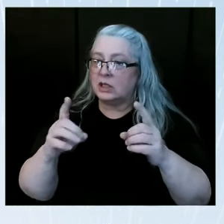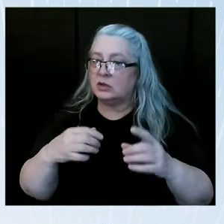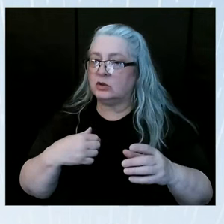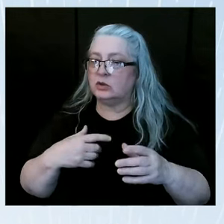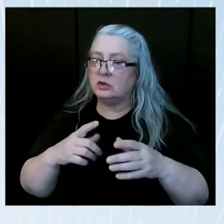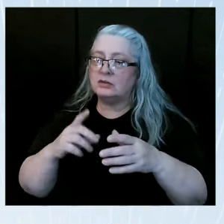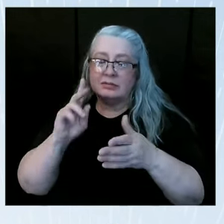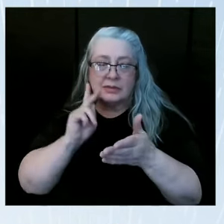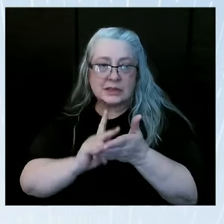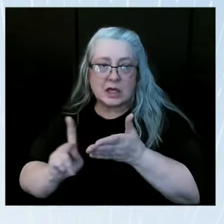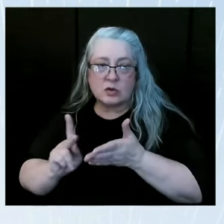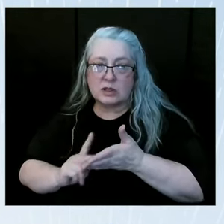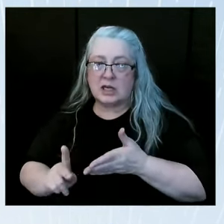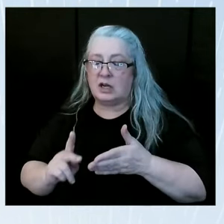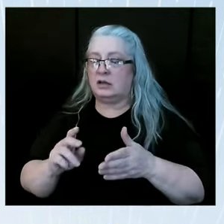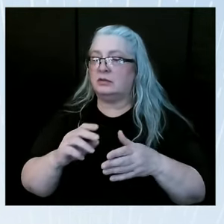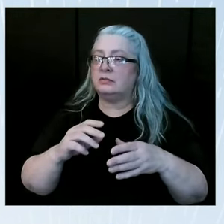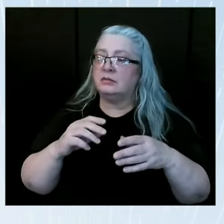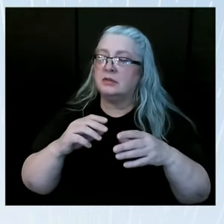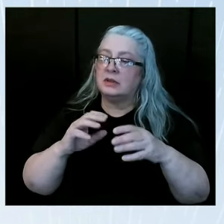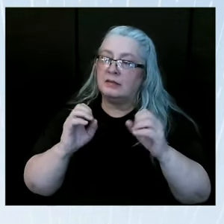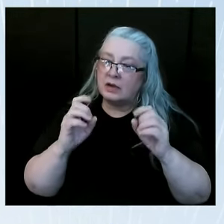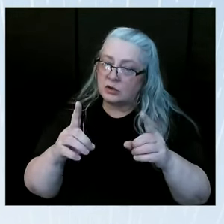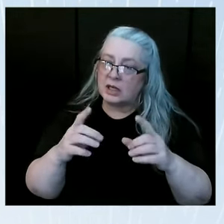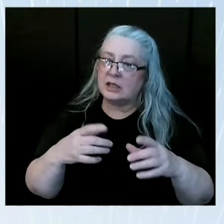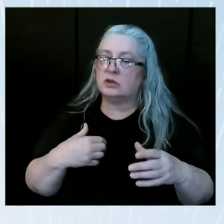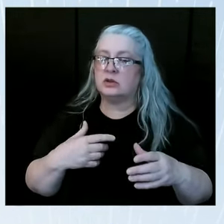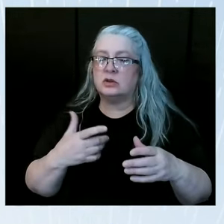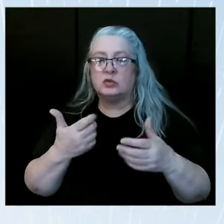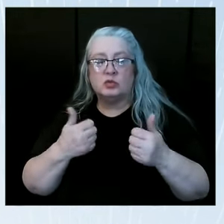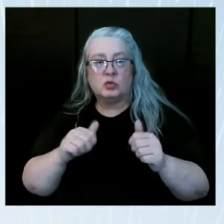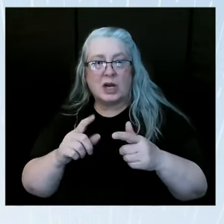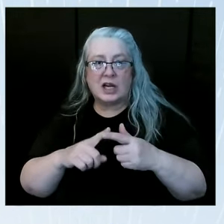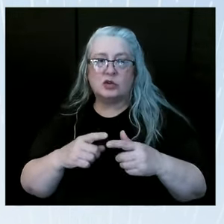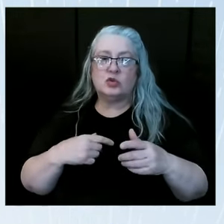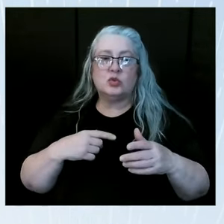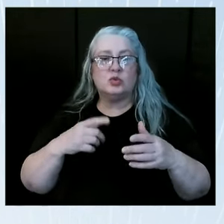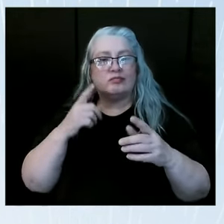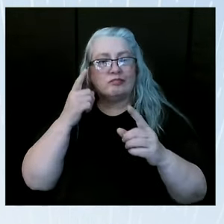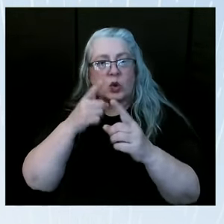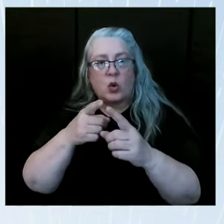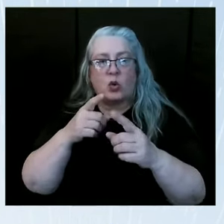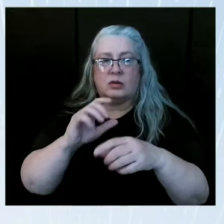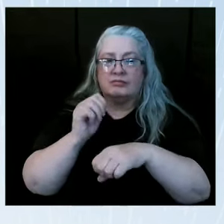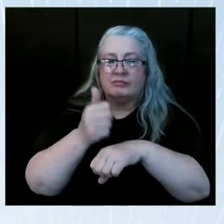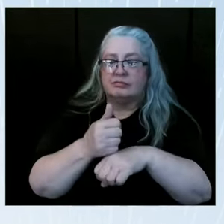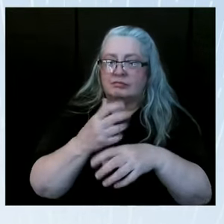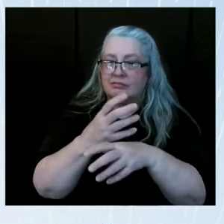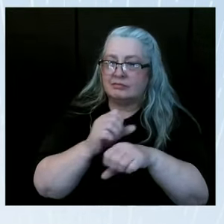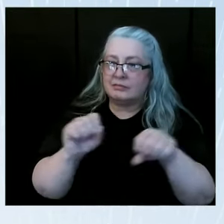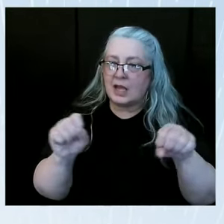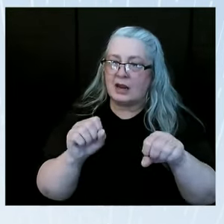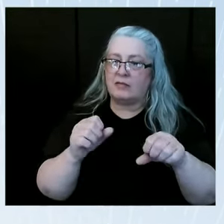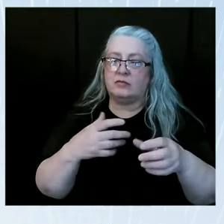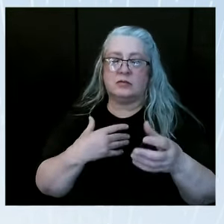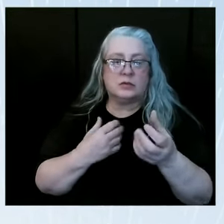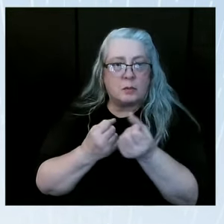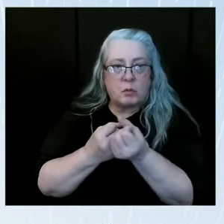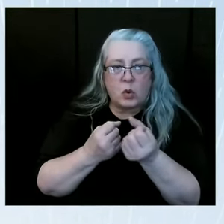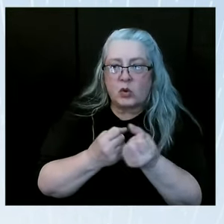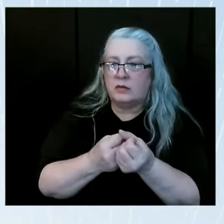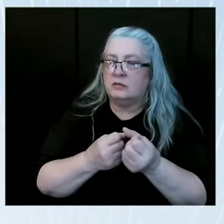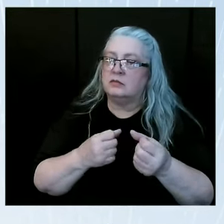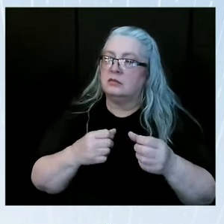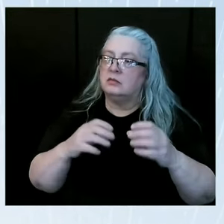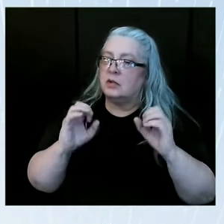that's responsible for carrying out our role and combating both labor and sex trafficking. And it's in support of the National Action